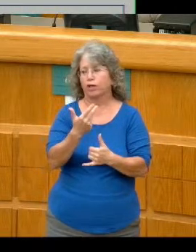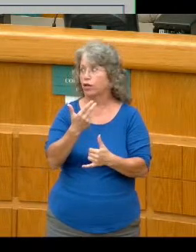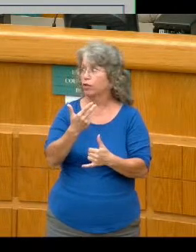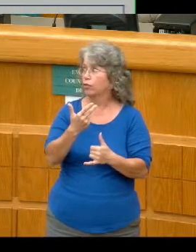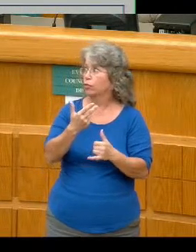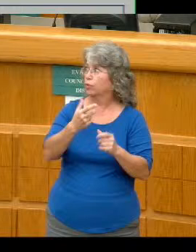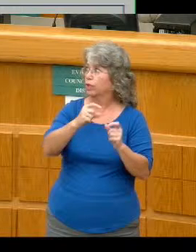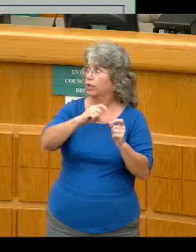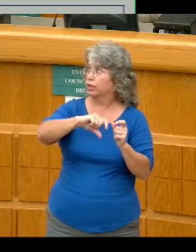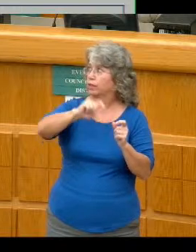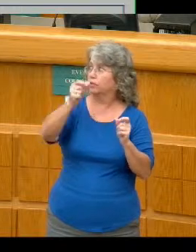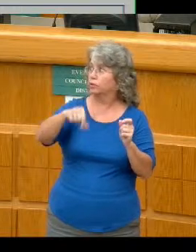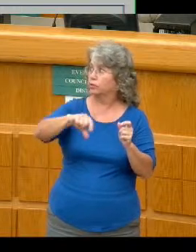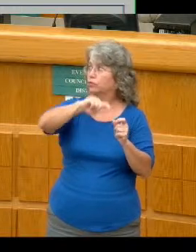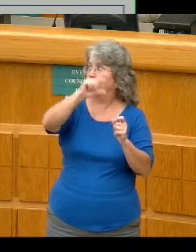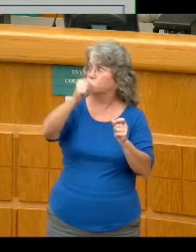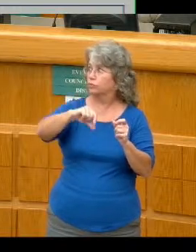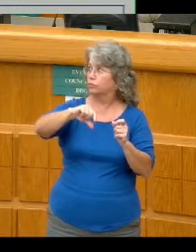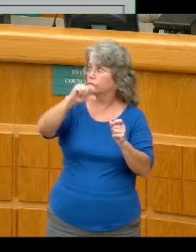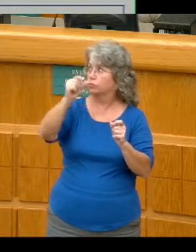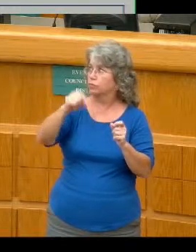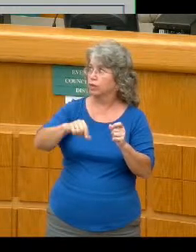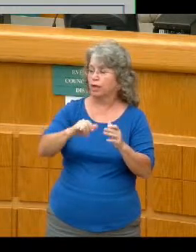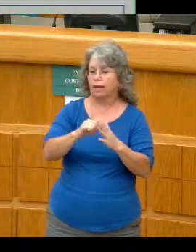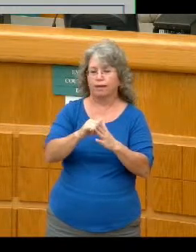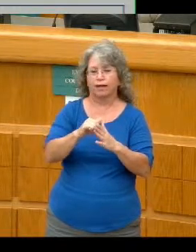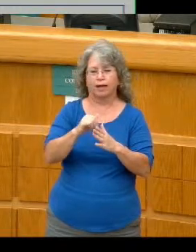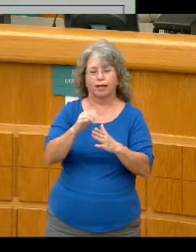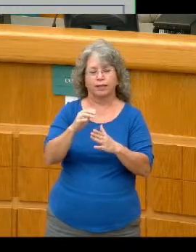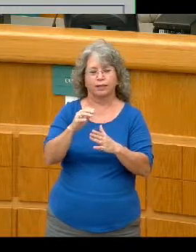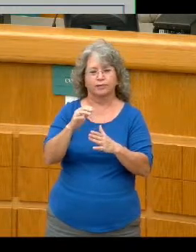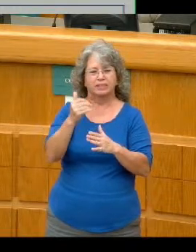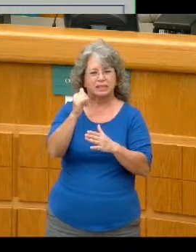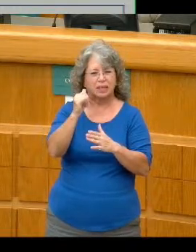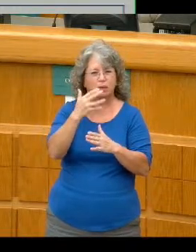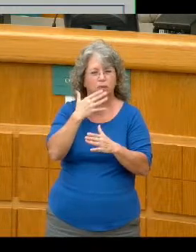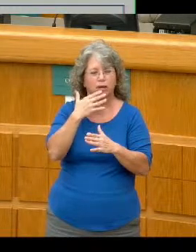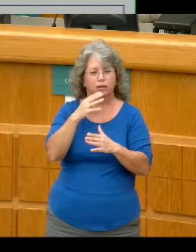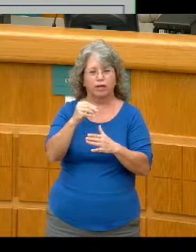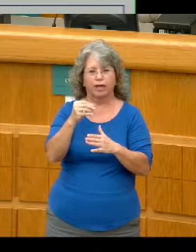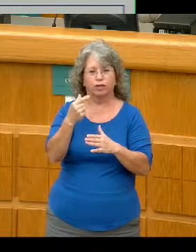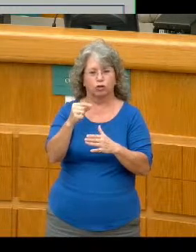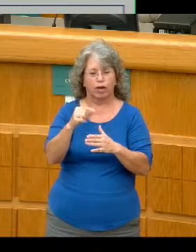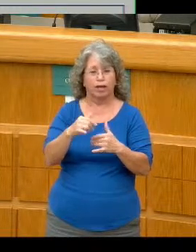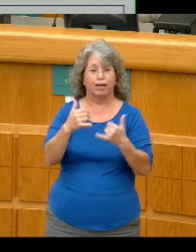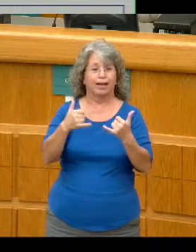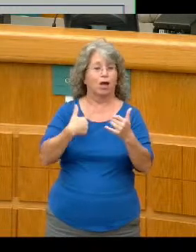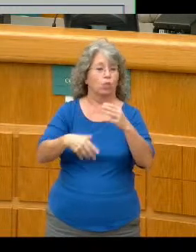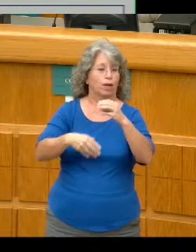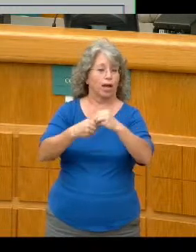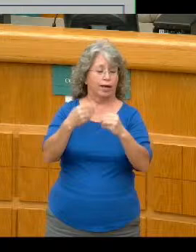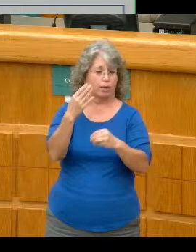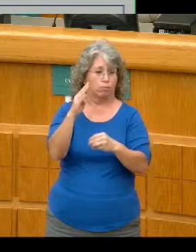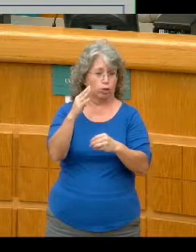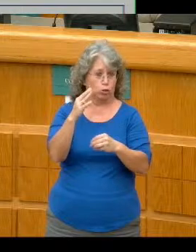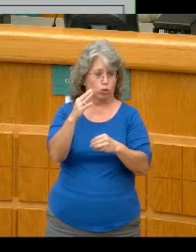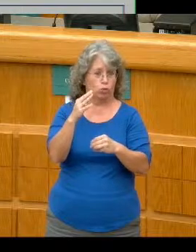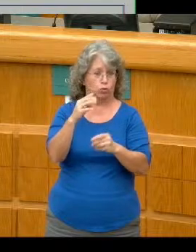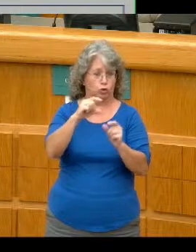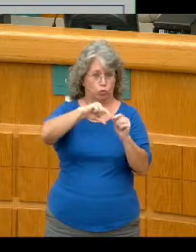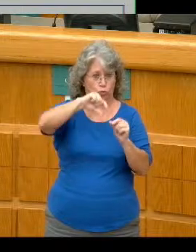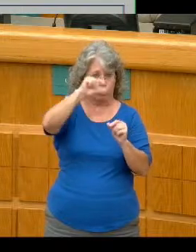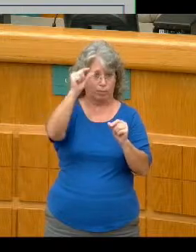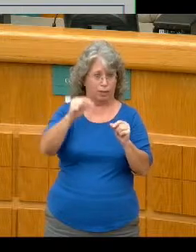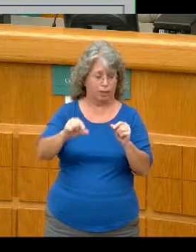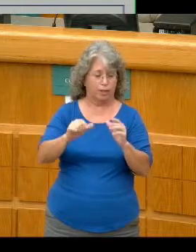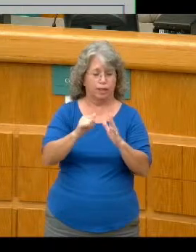3 ribbons. These 2 ribbons are the same. They're right there, the mustard color and the gray. Now we've added a blue ribbon, which is all the